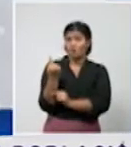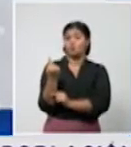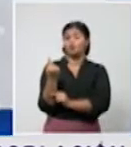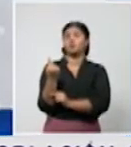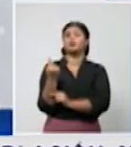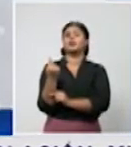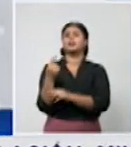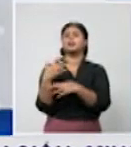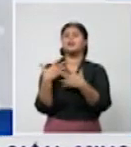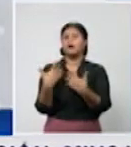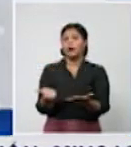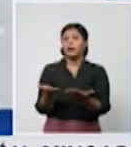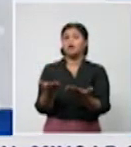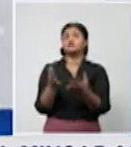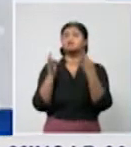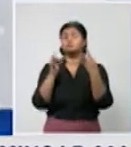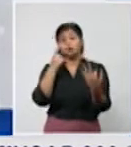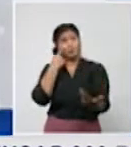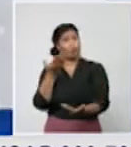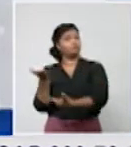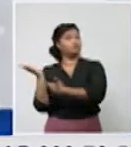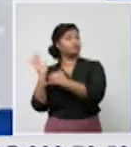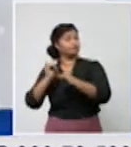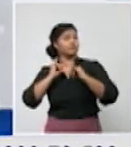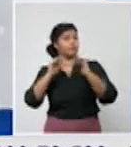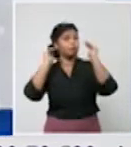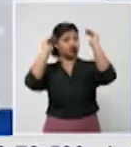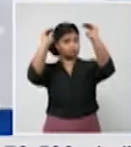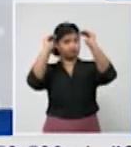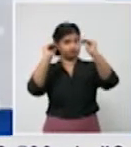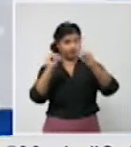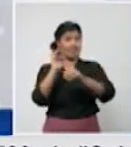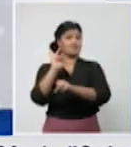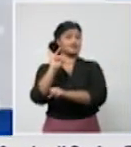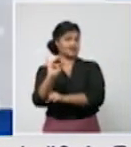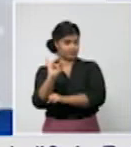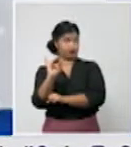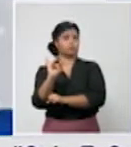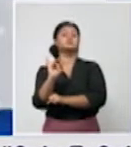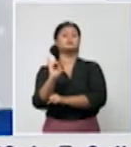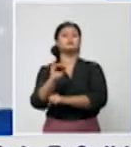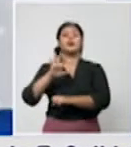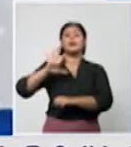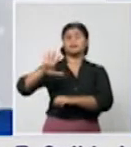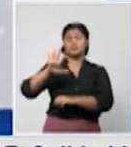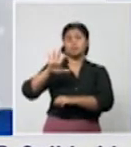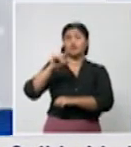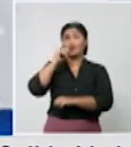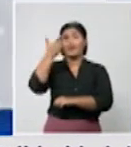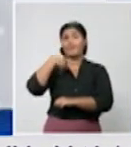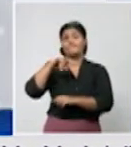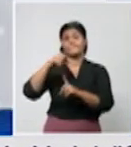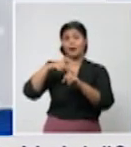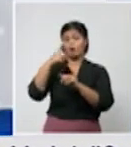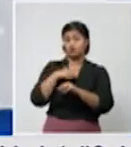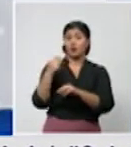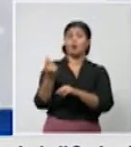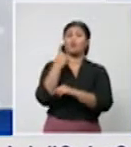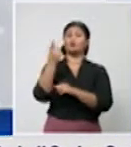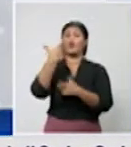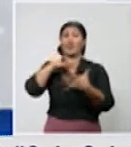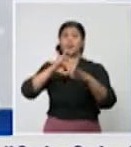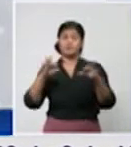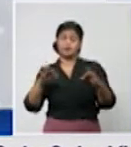diagnosed patients, 1 of them being an imported case, 5 from Bauta, 1 from Artemisa, and 1 from El Mariel.